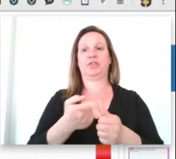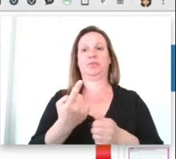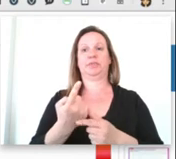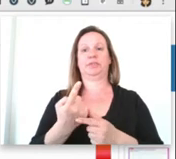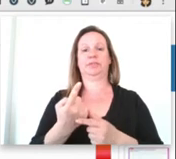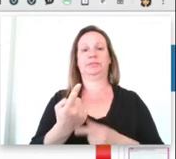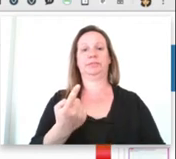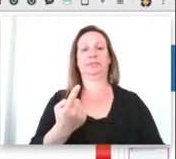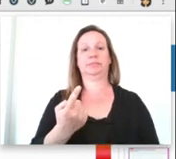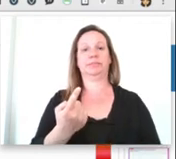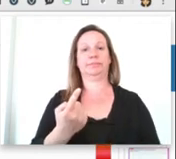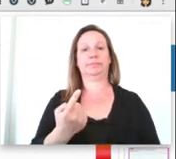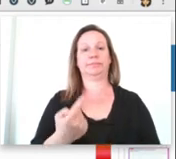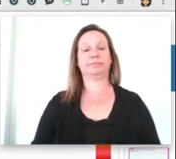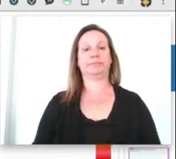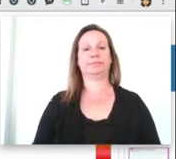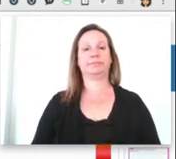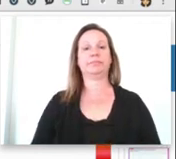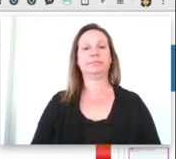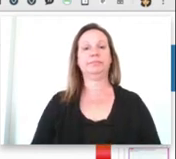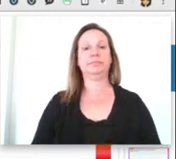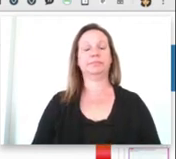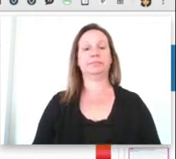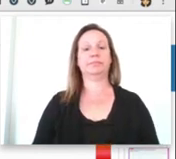here. So I'm going to write 5.